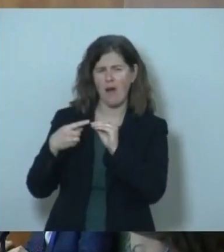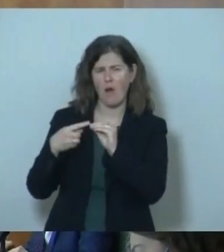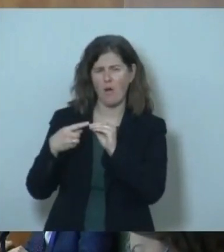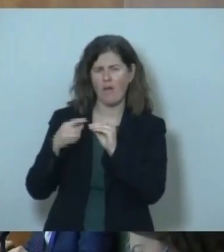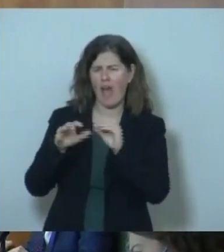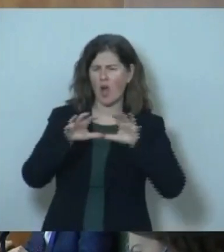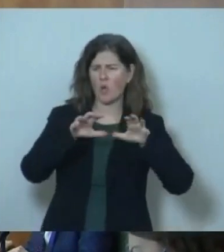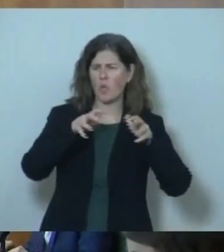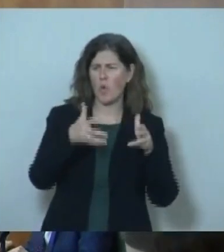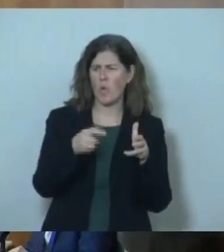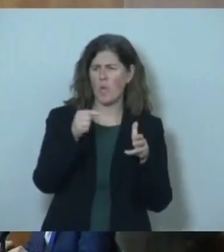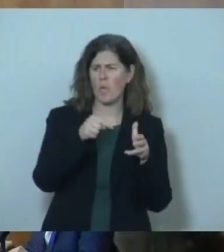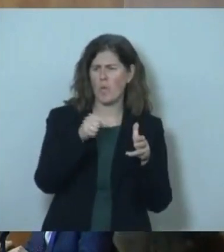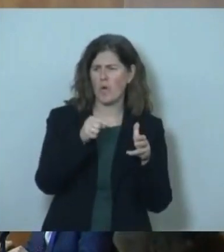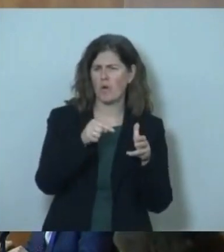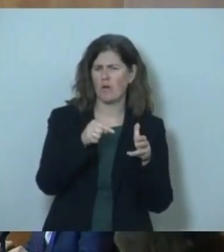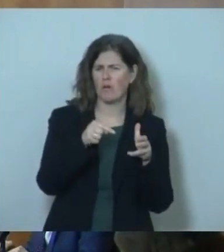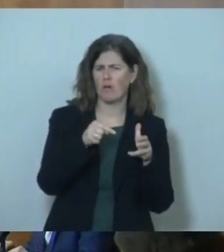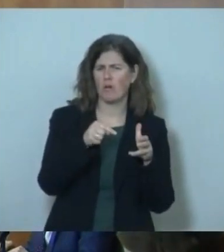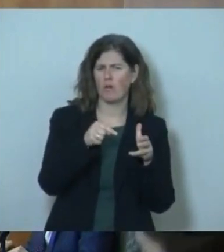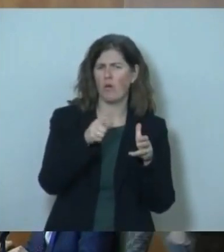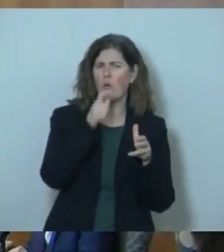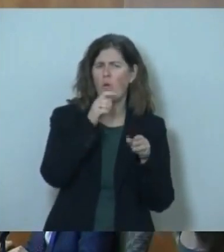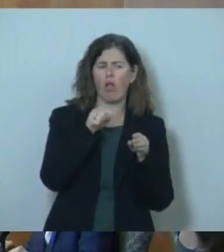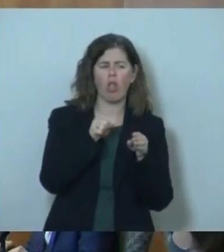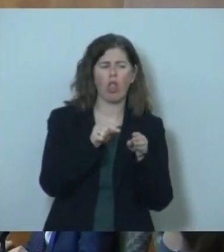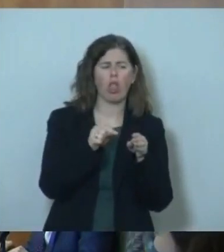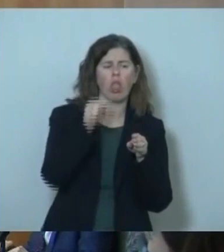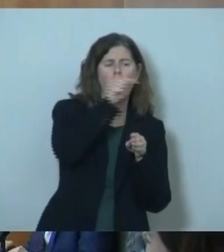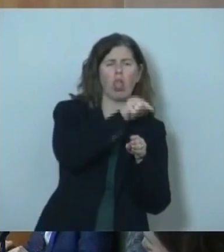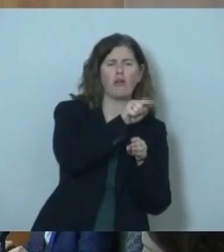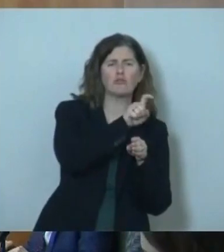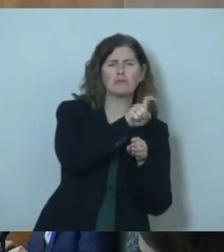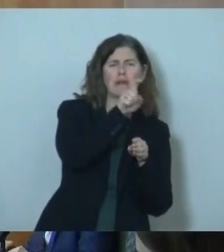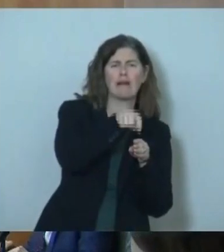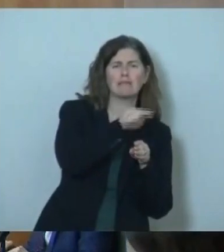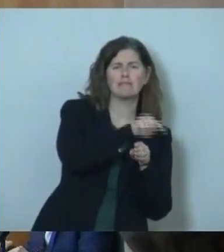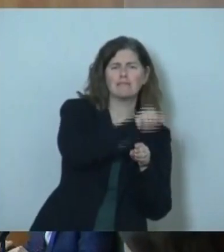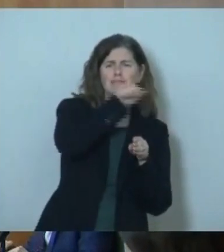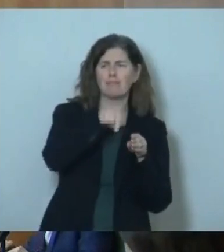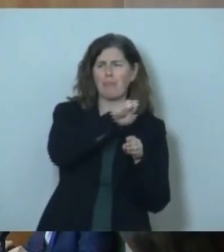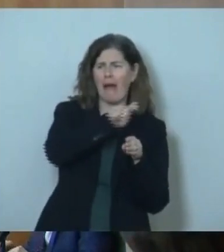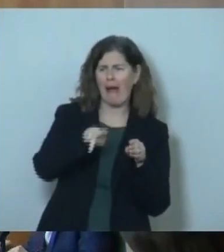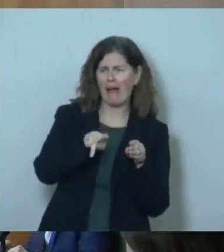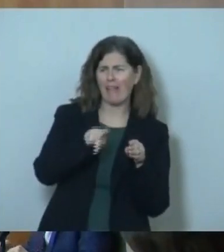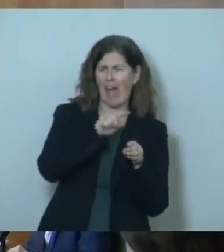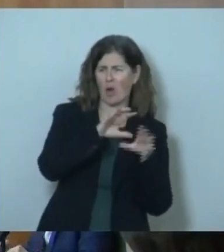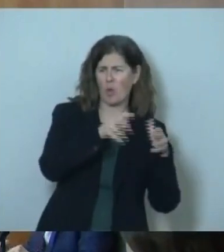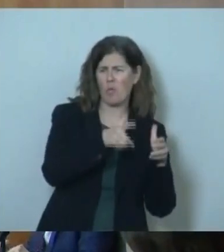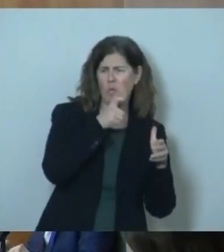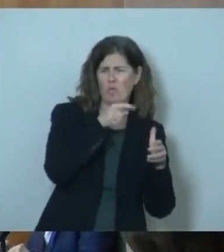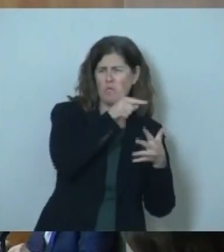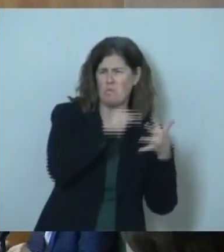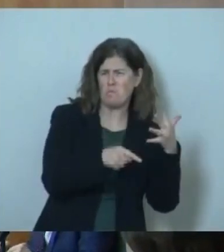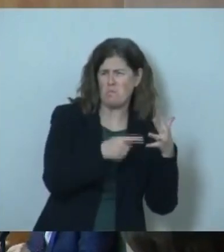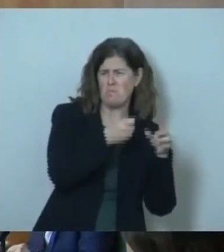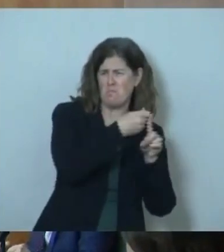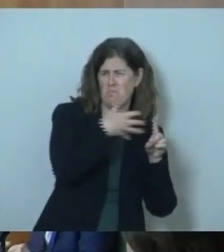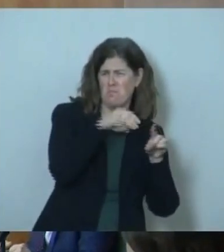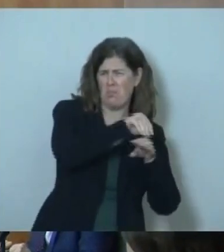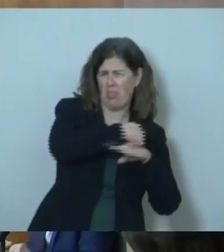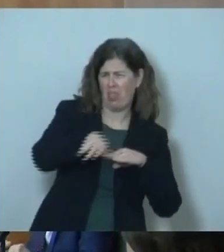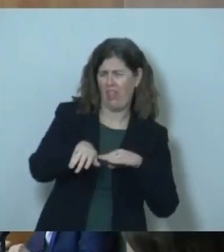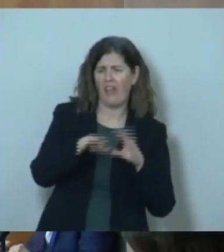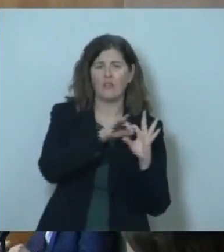back the virus from Texas during a visit, was it? And then regarding the